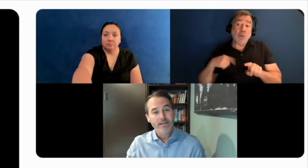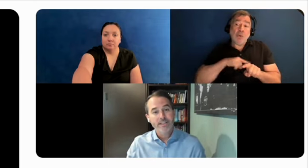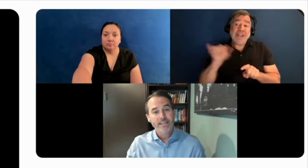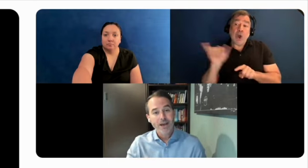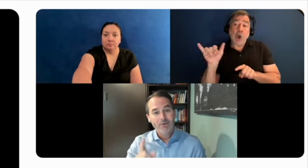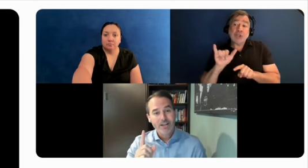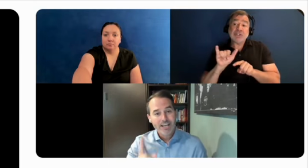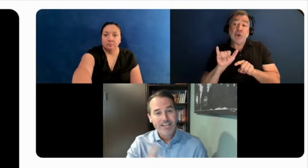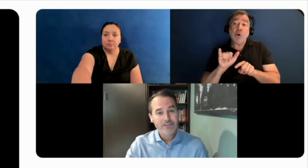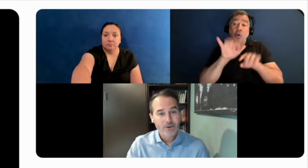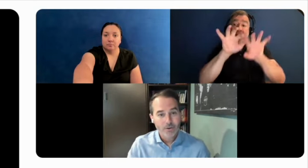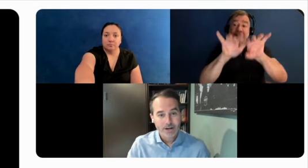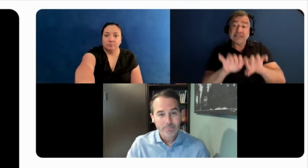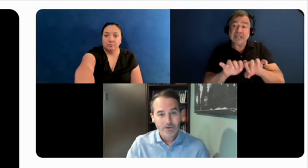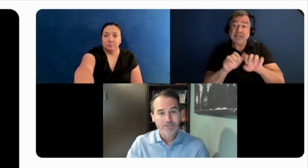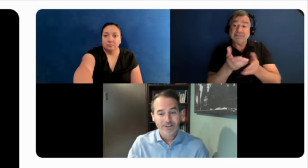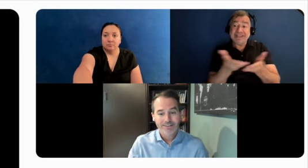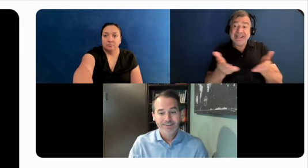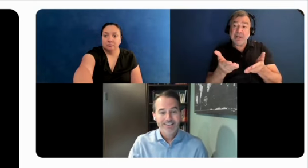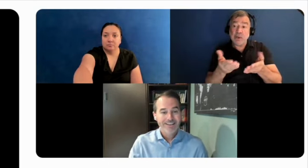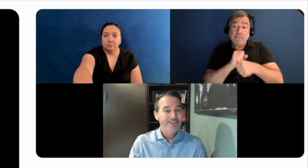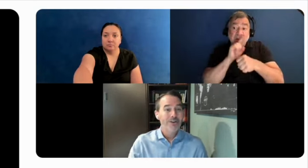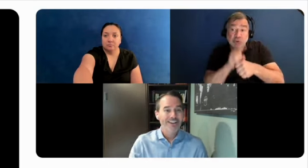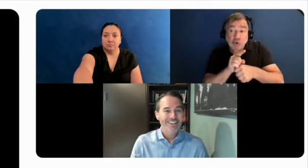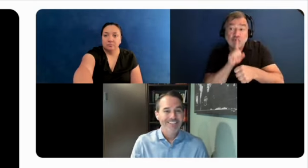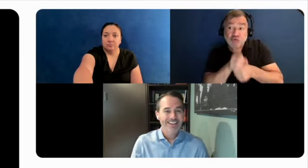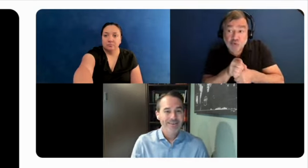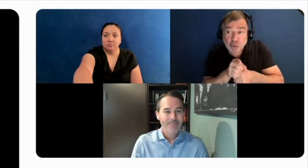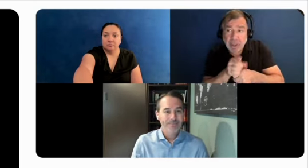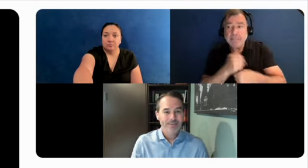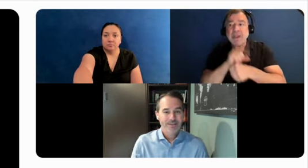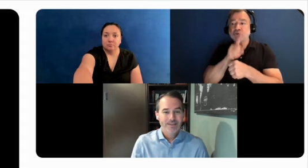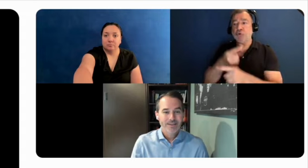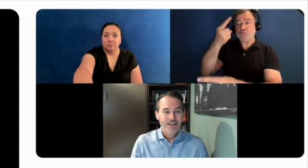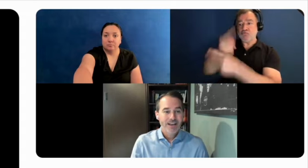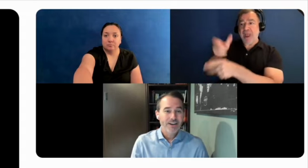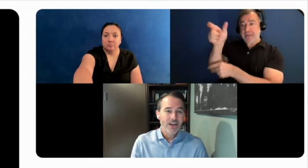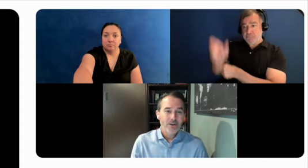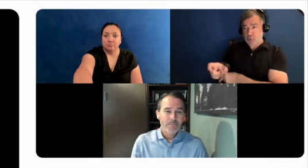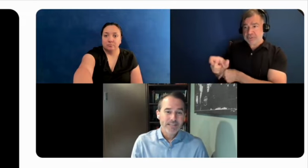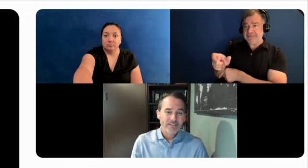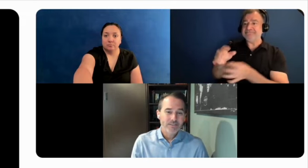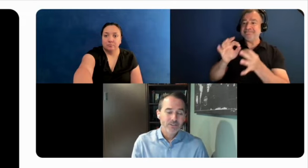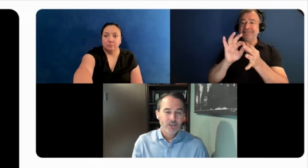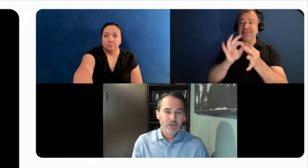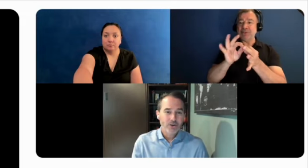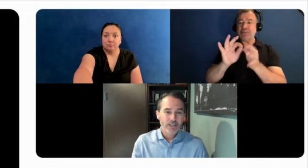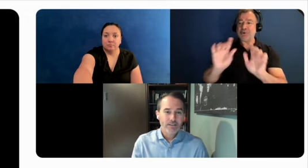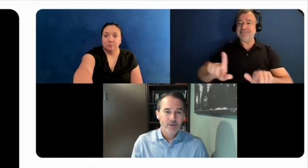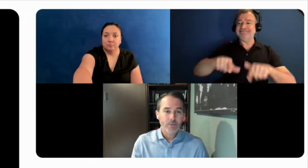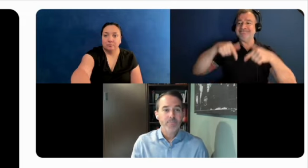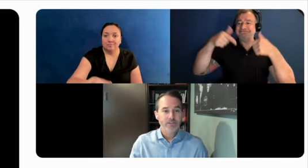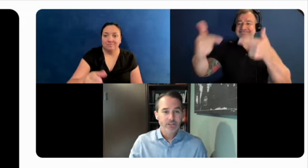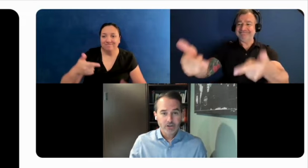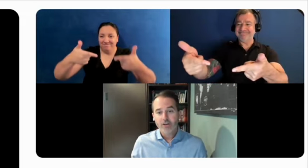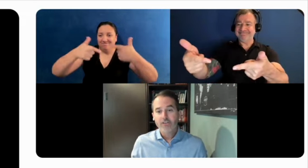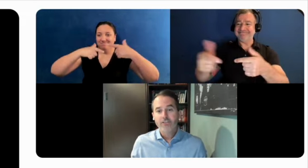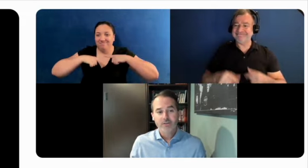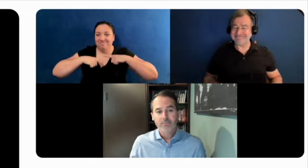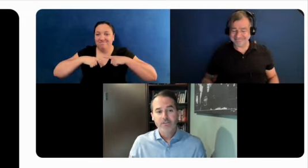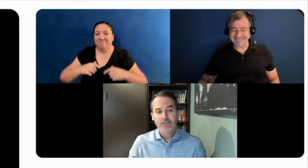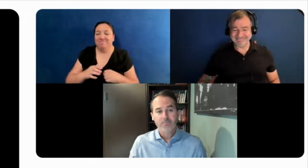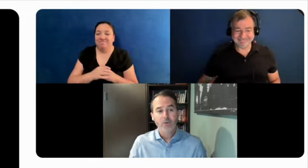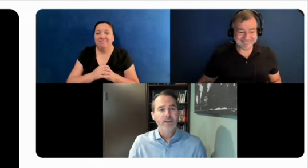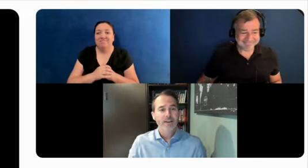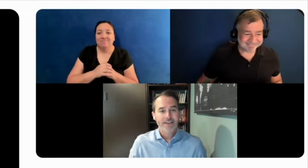the person that's opening the account is the correct person. Go to the next slide. Another piece of security that we've built into